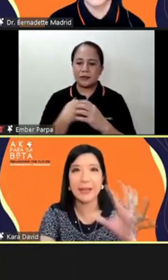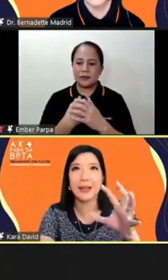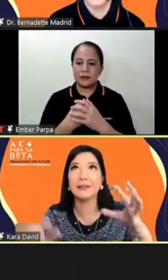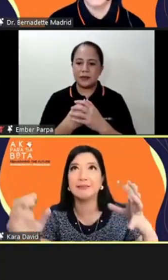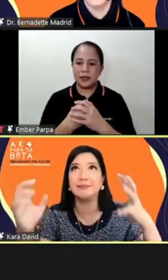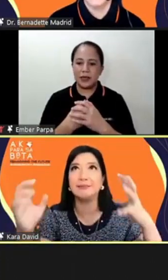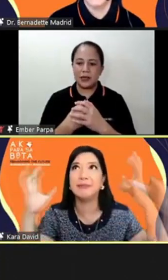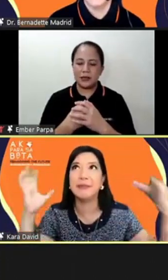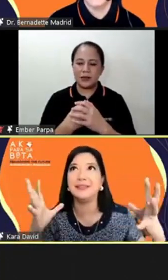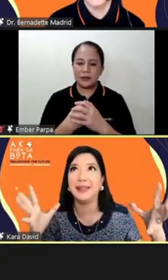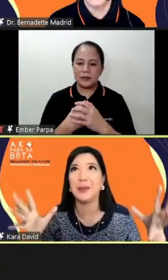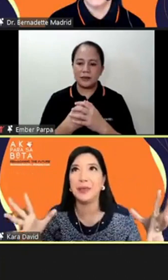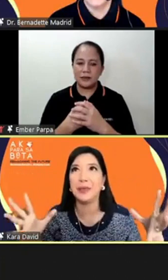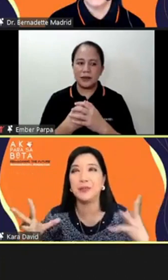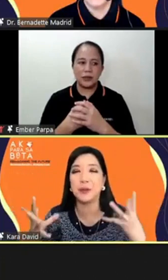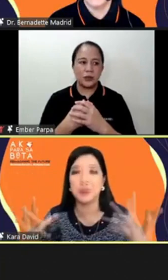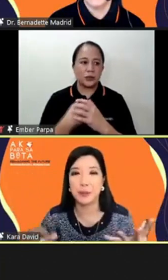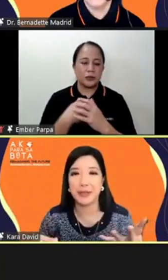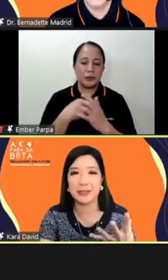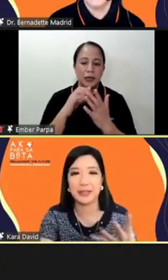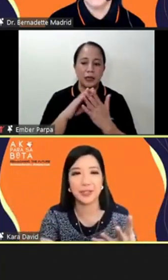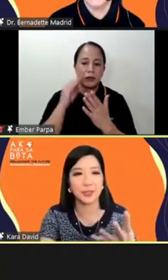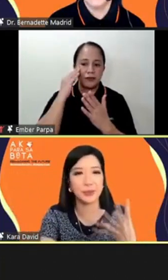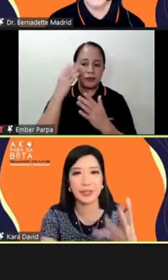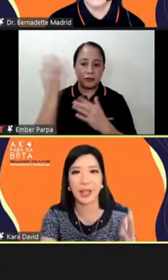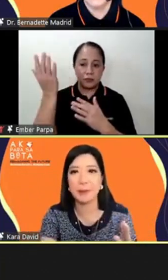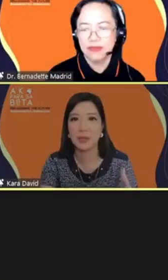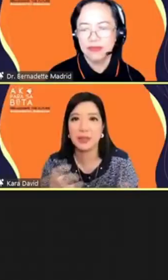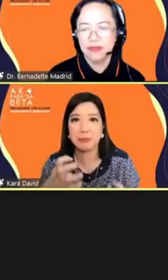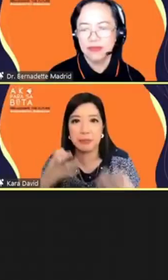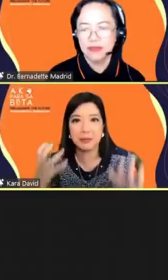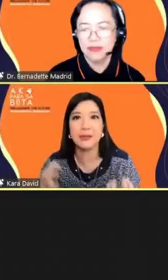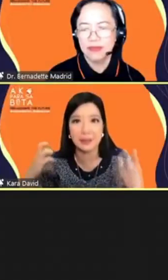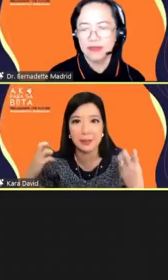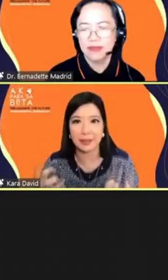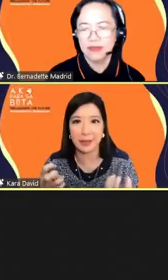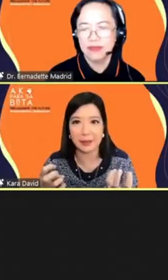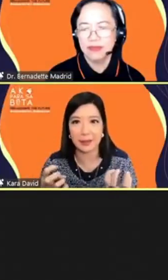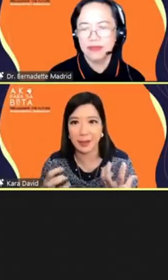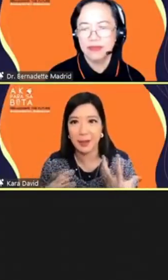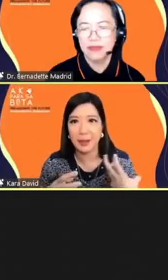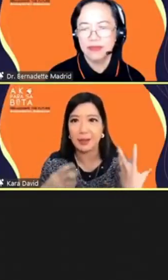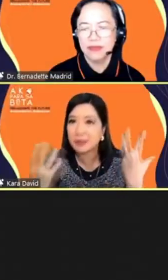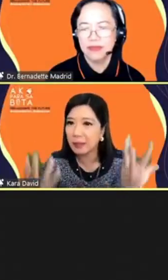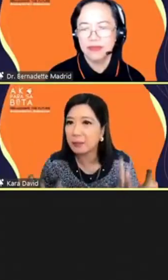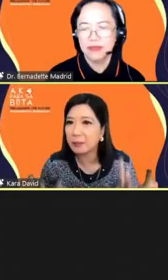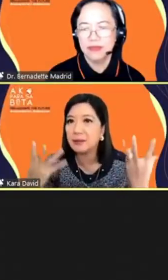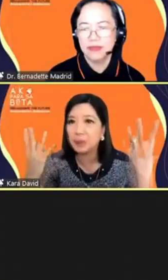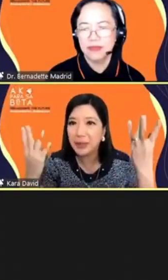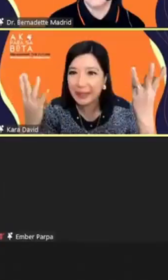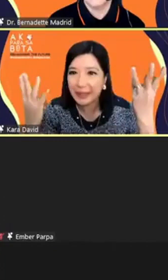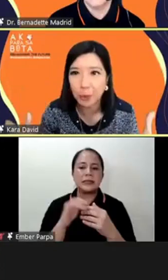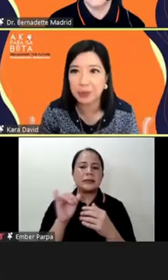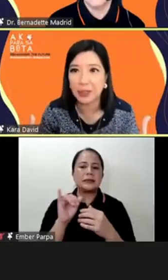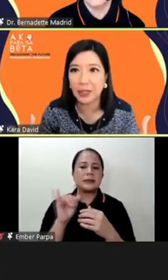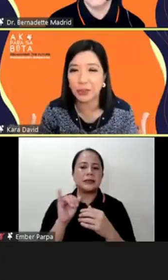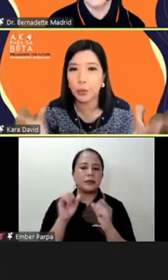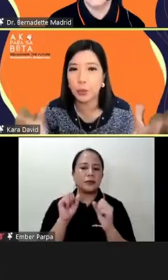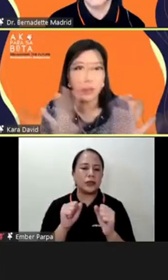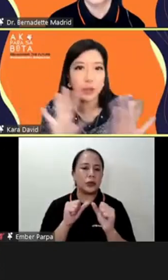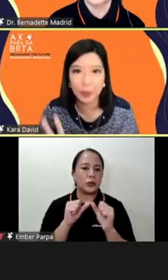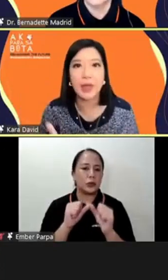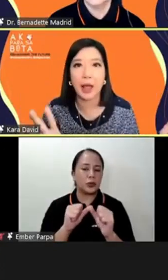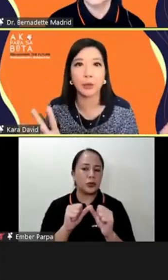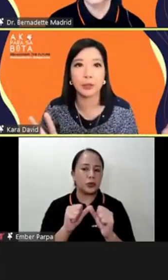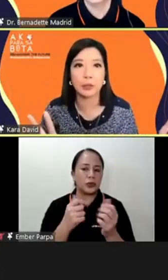Ang pinaka main takeaway ko from your presentation, yung sinabi mo that building resiliency is something that we need to continue